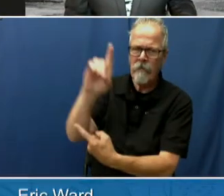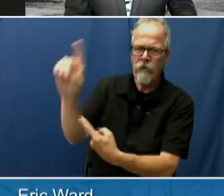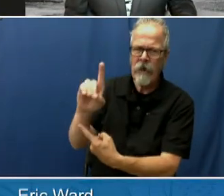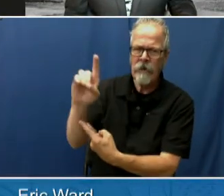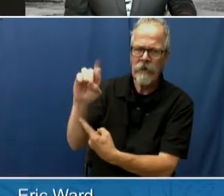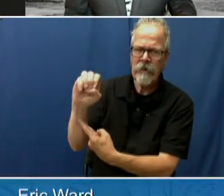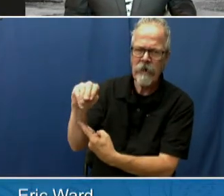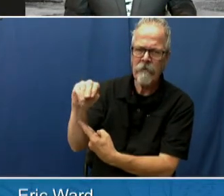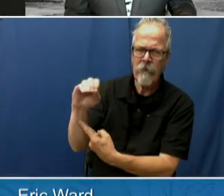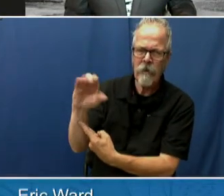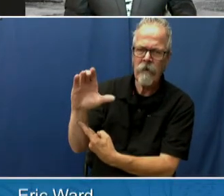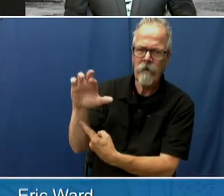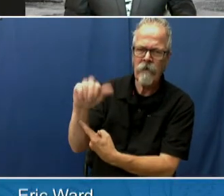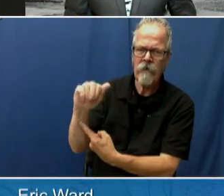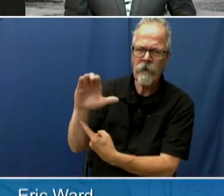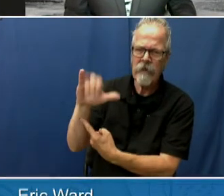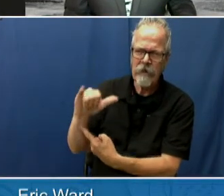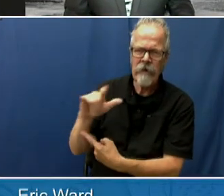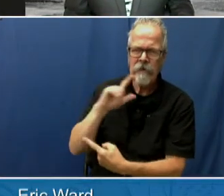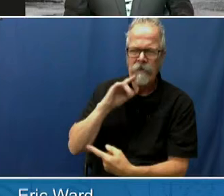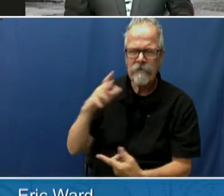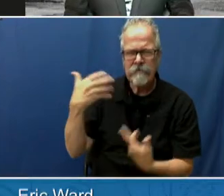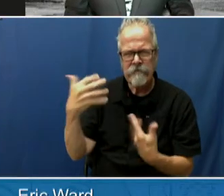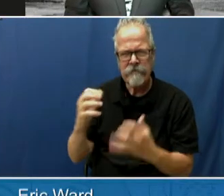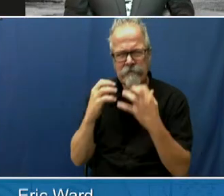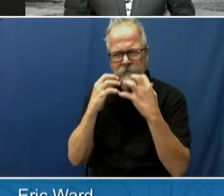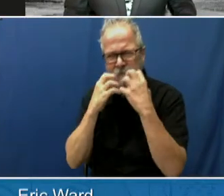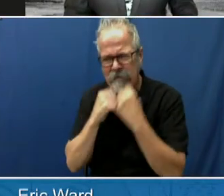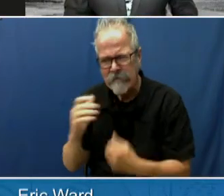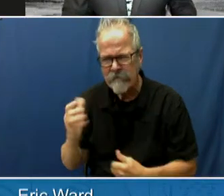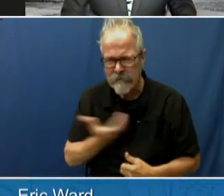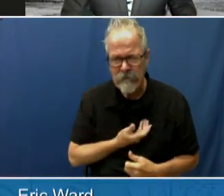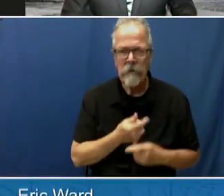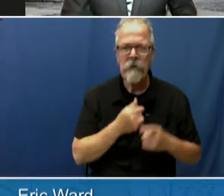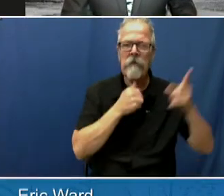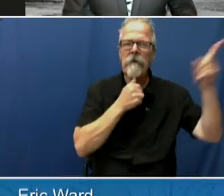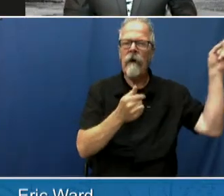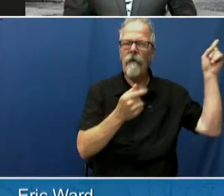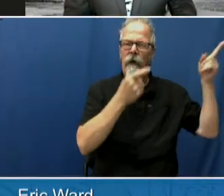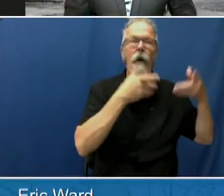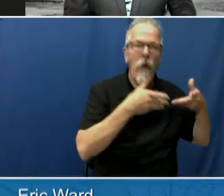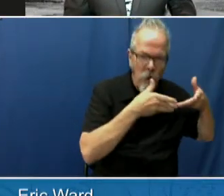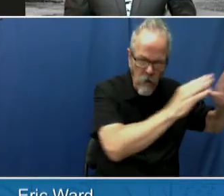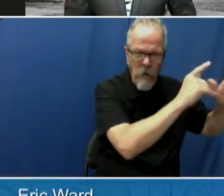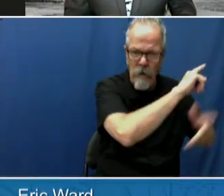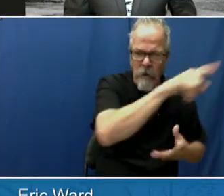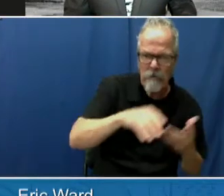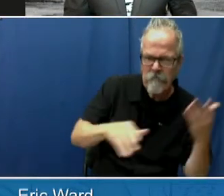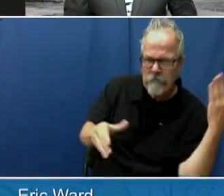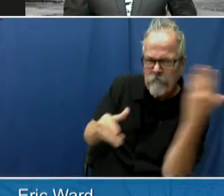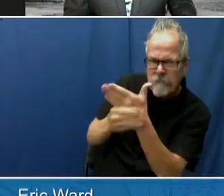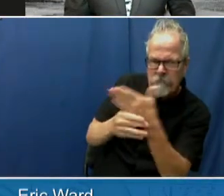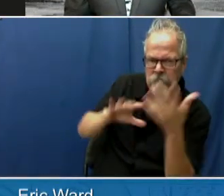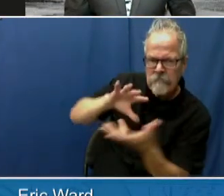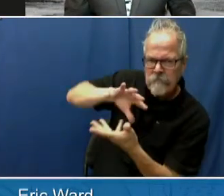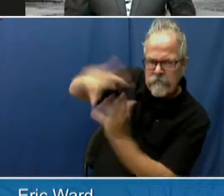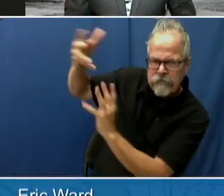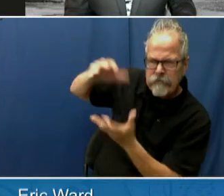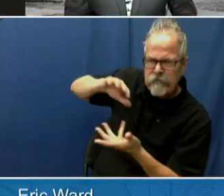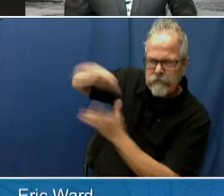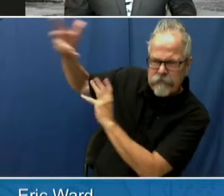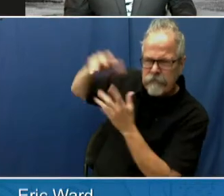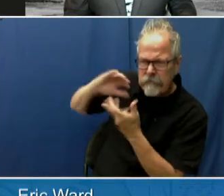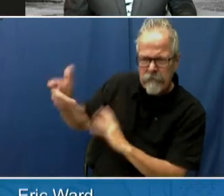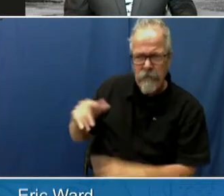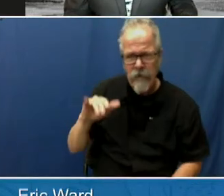violence to push their dangerous and bigoted agendas. Our state and our nation, not just our city,